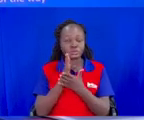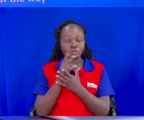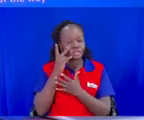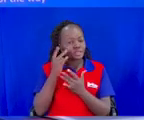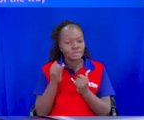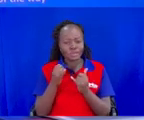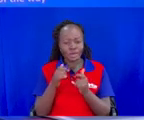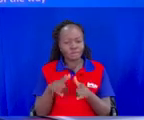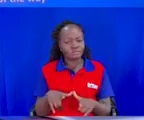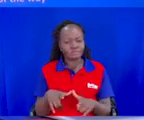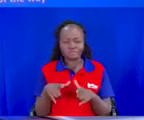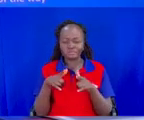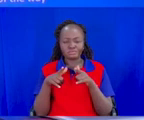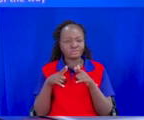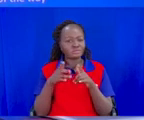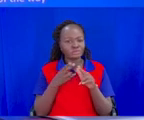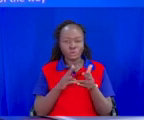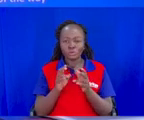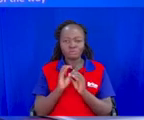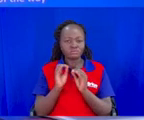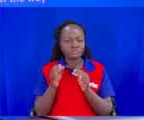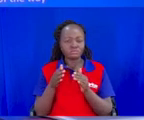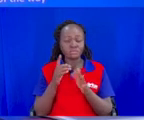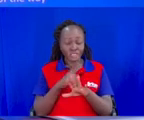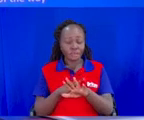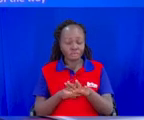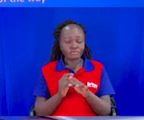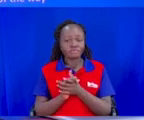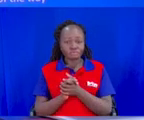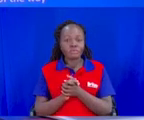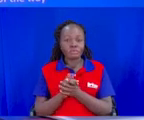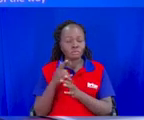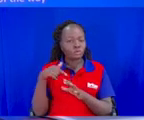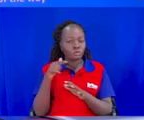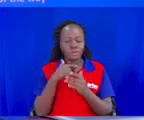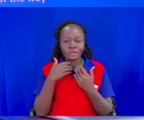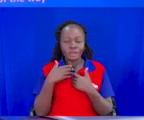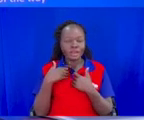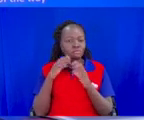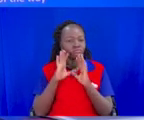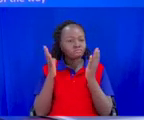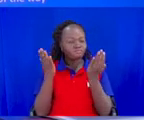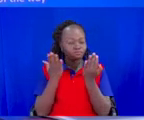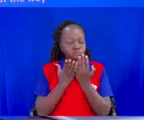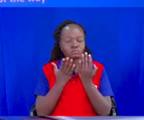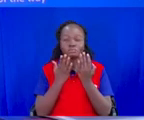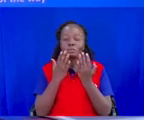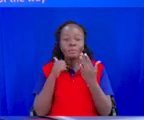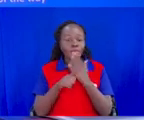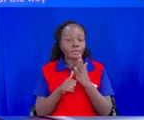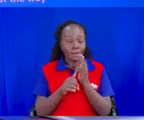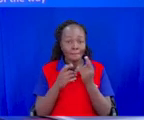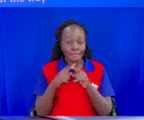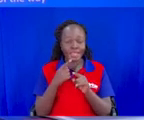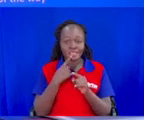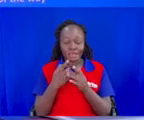very uncertain and unusual times. We're going through a global pandemic, but as I mentioned